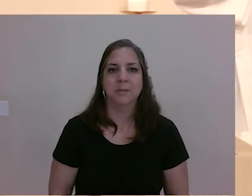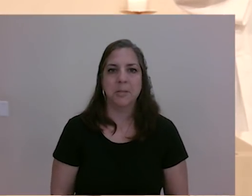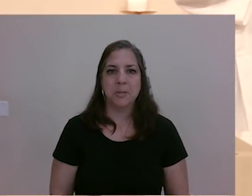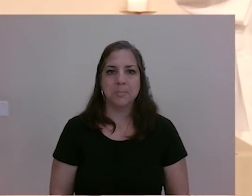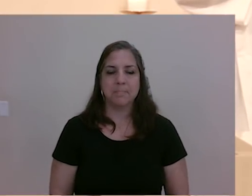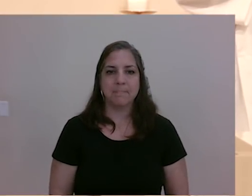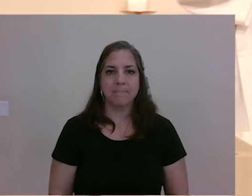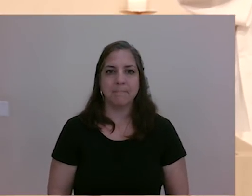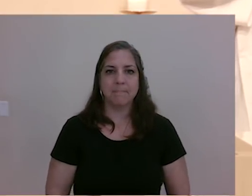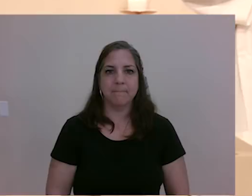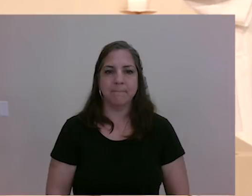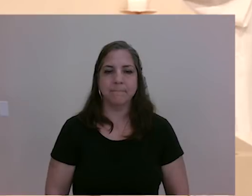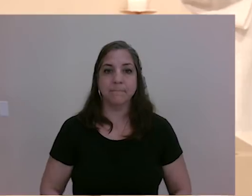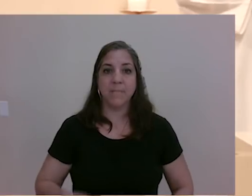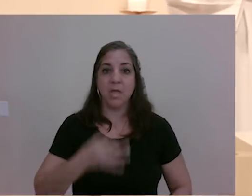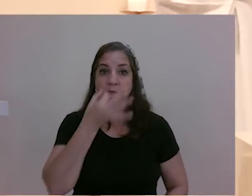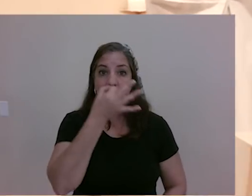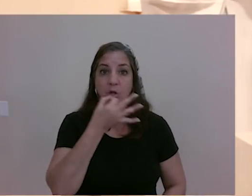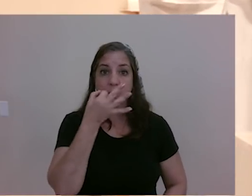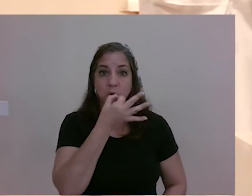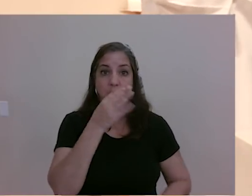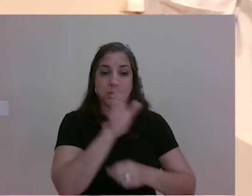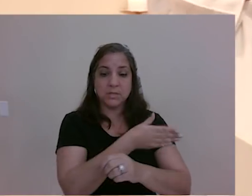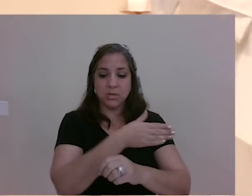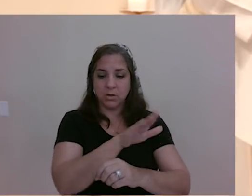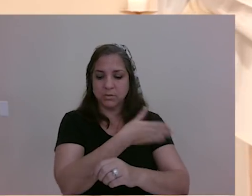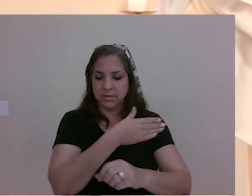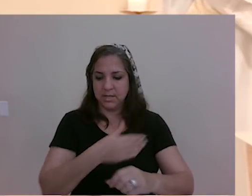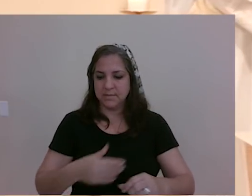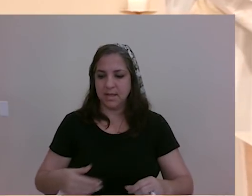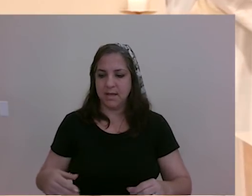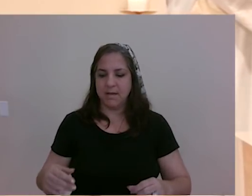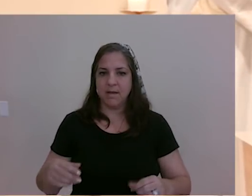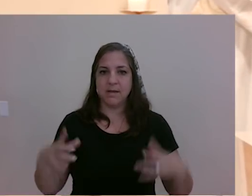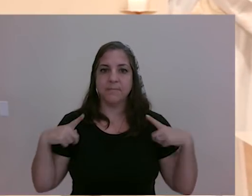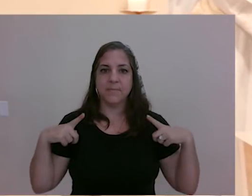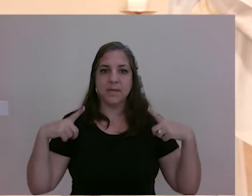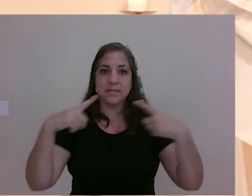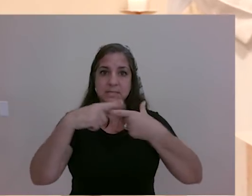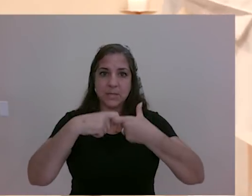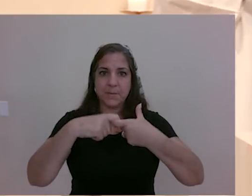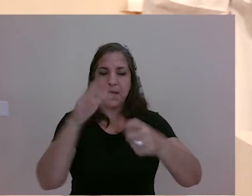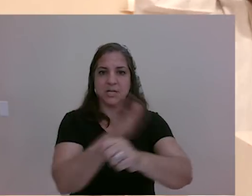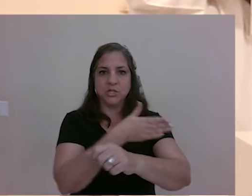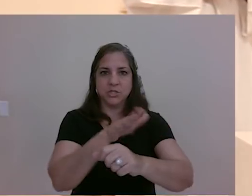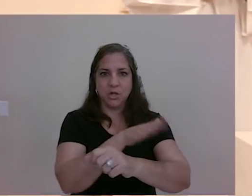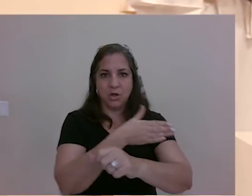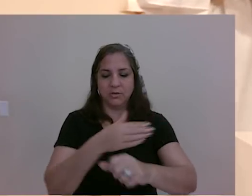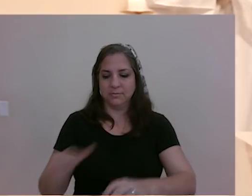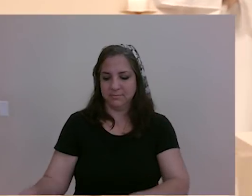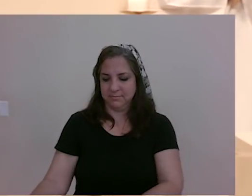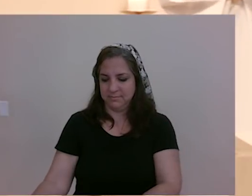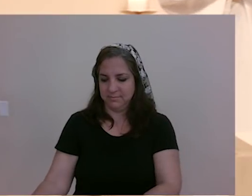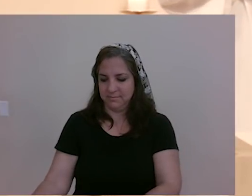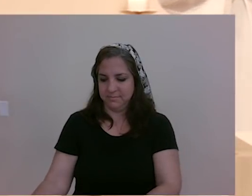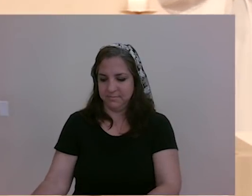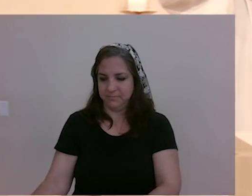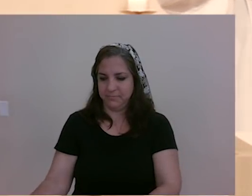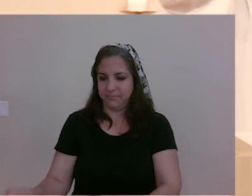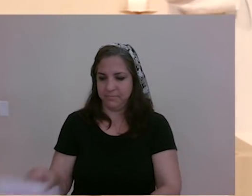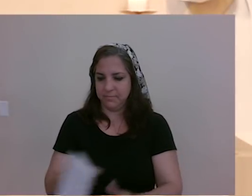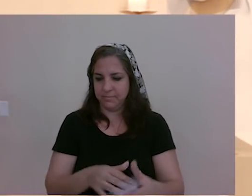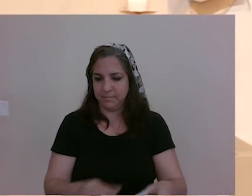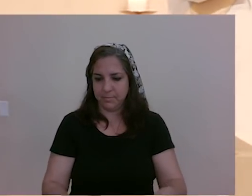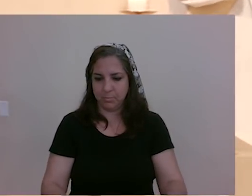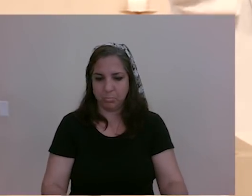The communion song is Pescador de Hombres, found in the worship aid. We will sing verse